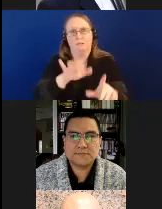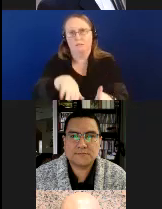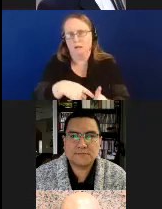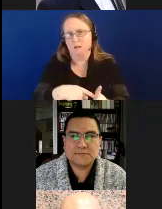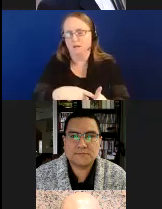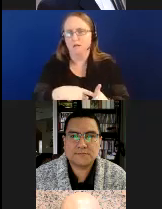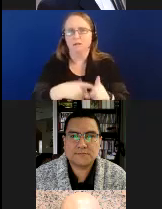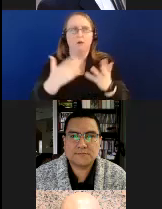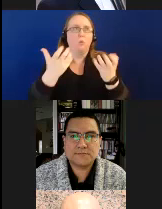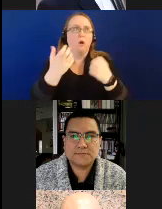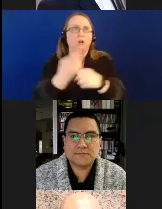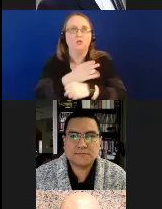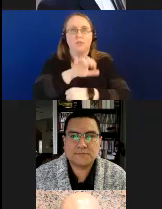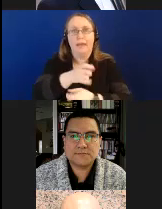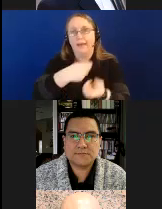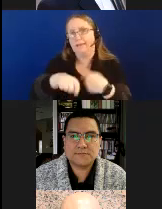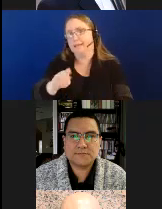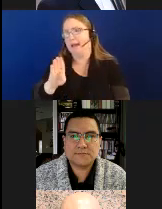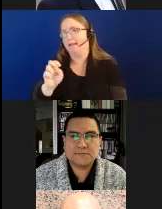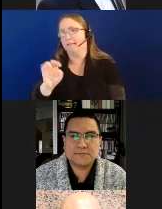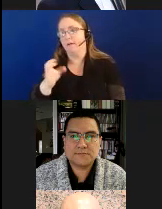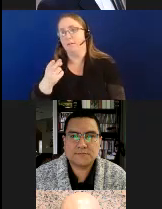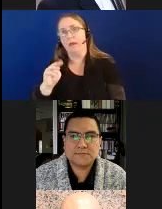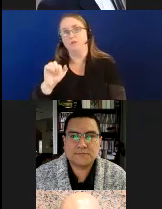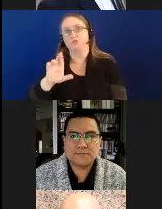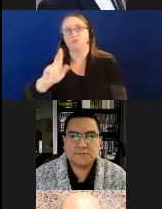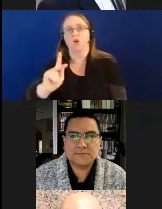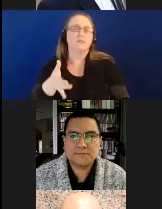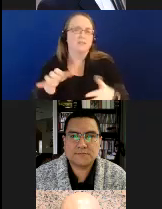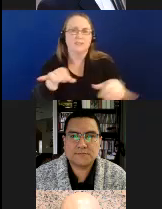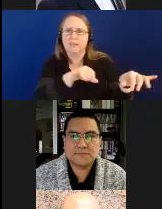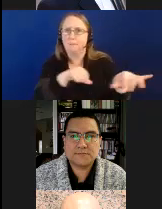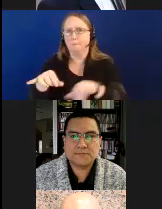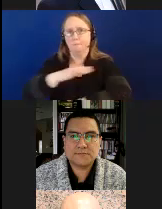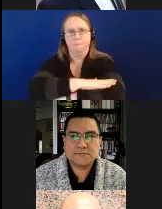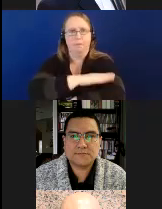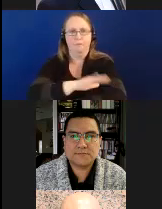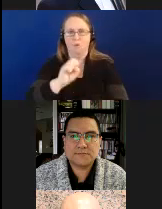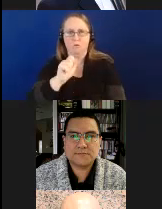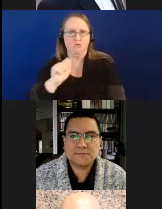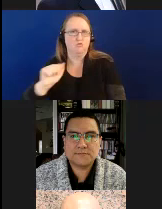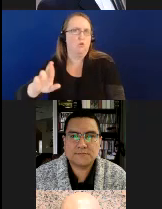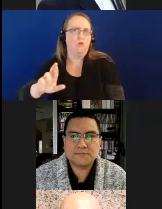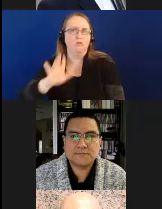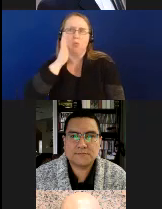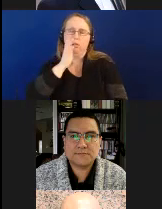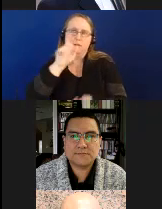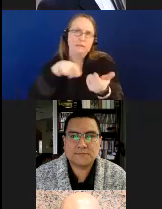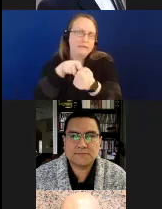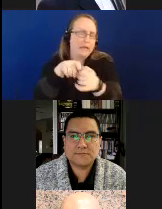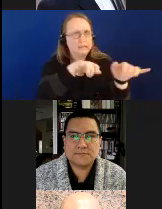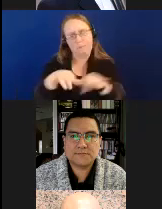if you want to use this instead of a benchmark or something like that, it's the exact same platform that STAAR is in. So it's exactly what students will see when they